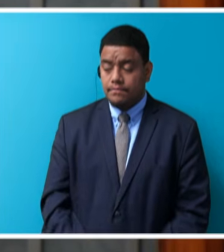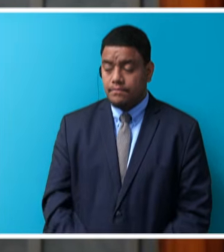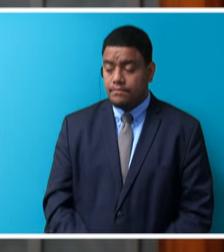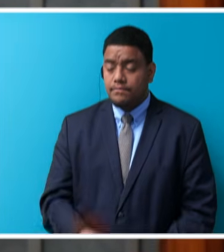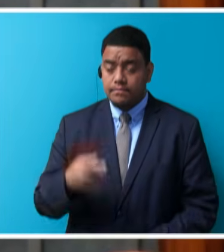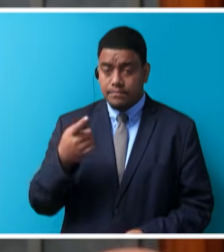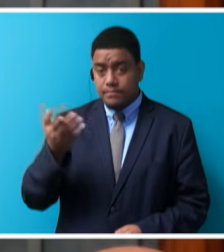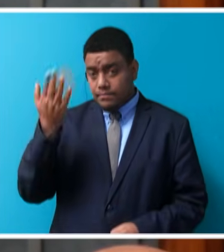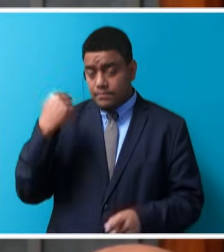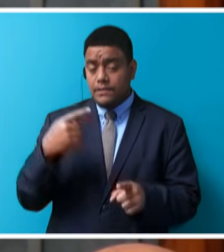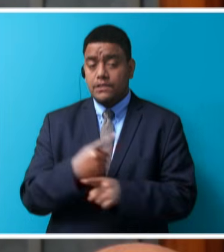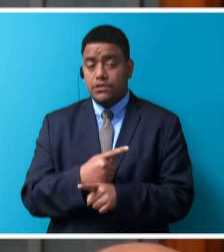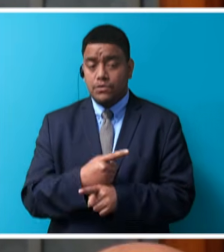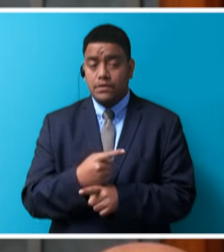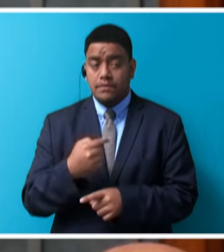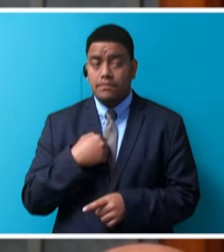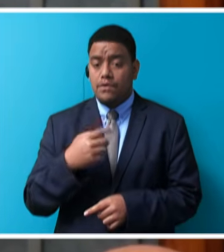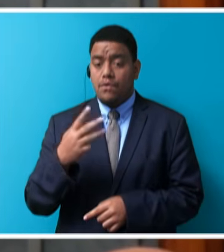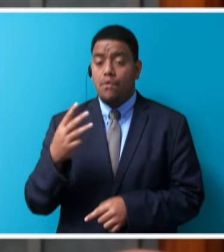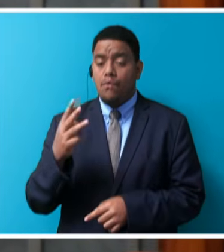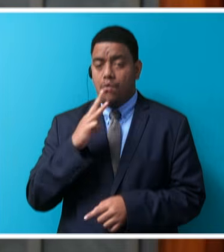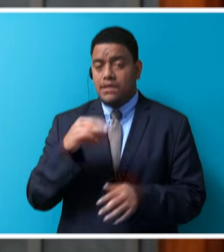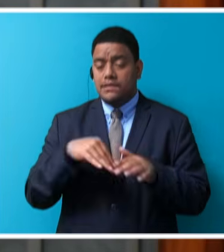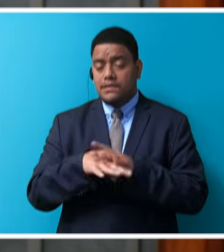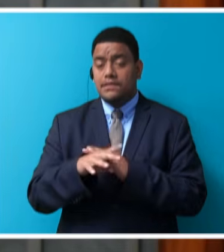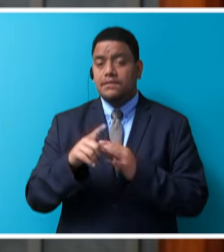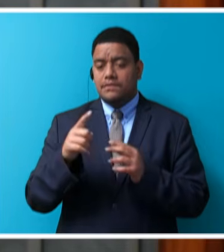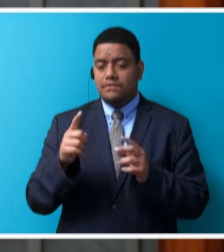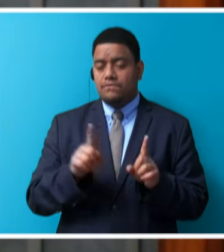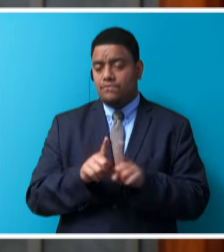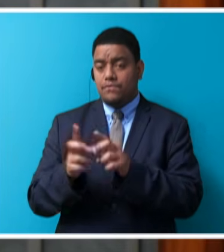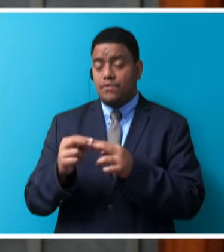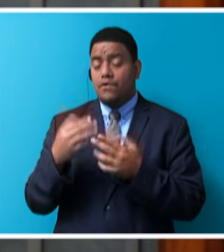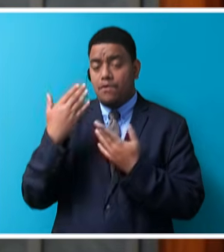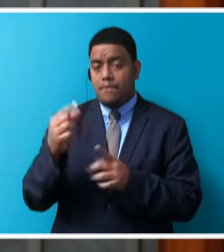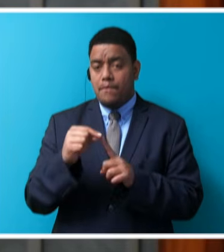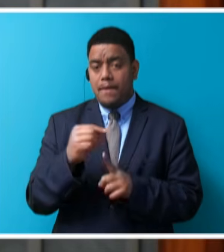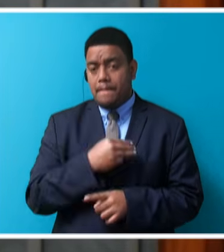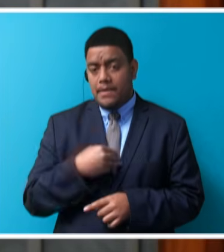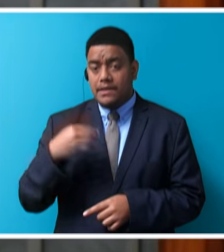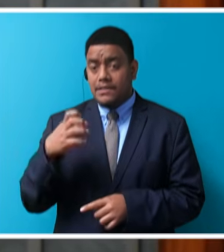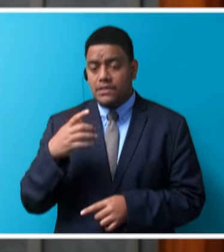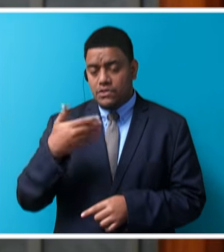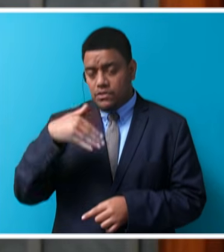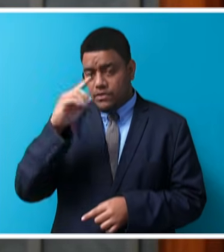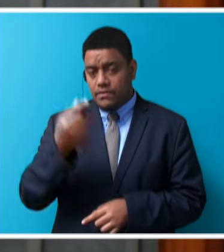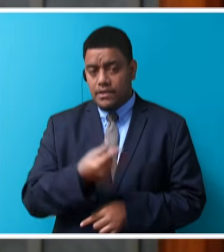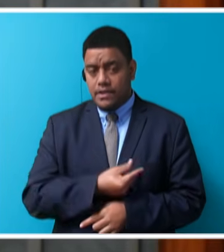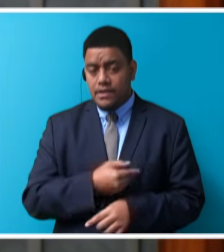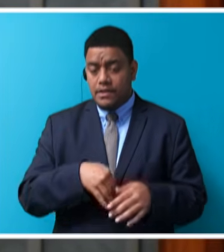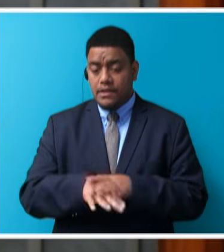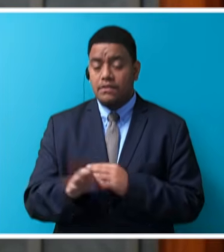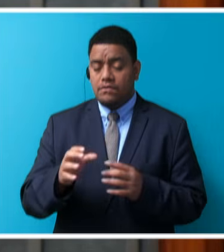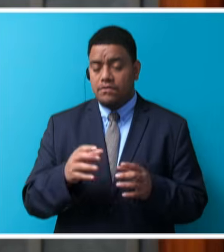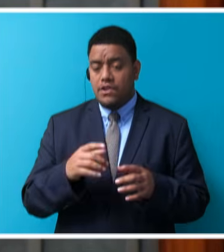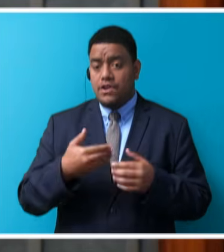Last week, I was in Indaribatu, where the Honourable Prime Minister was chief guest in the commissioning of